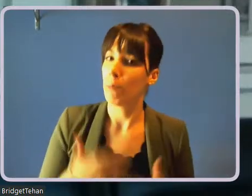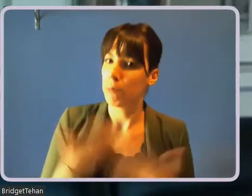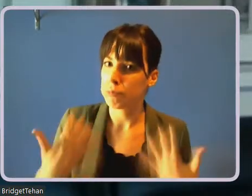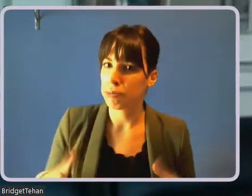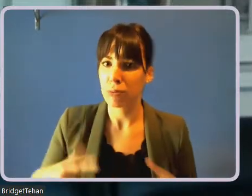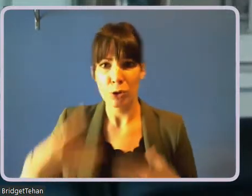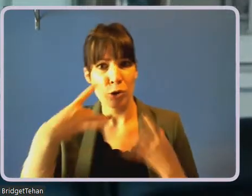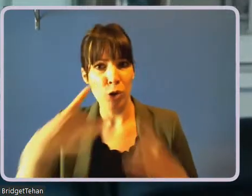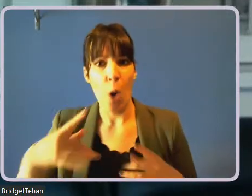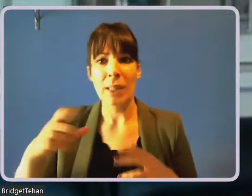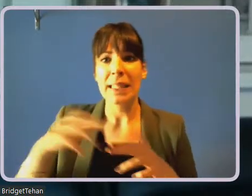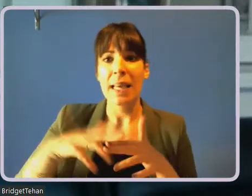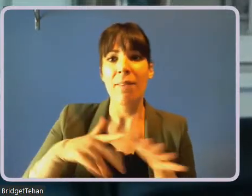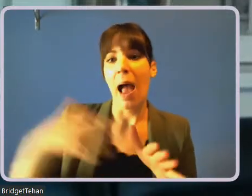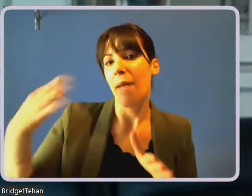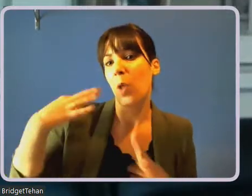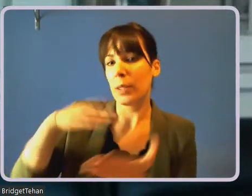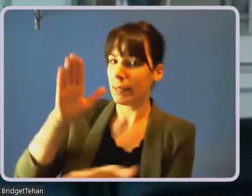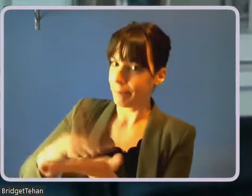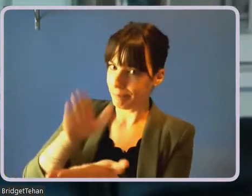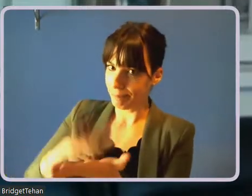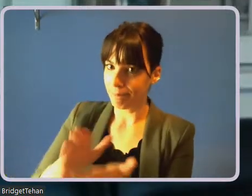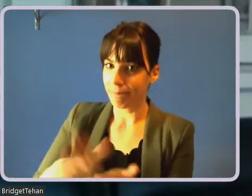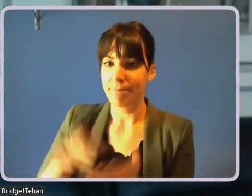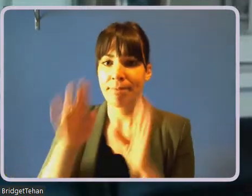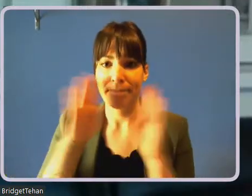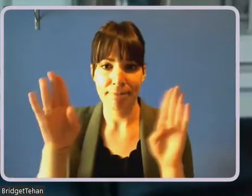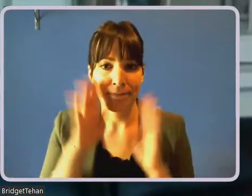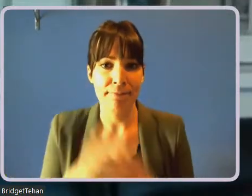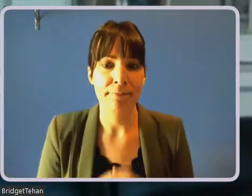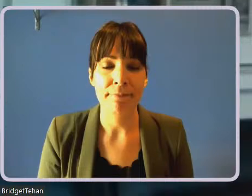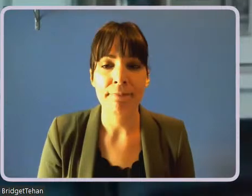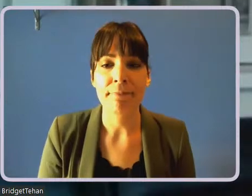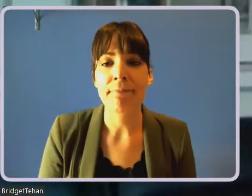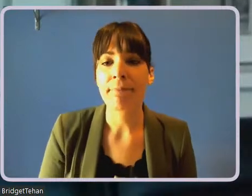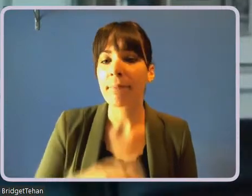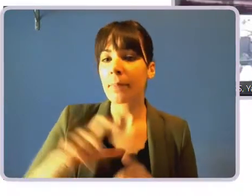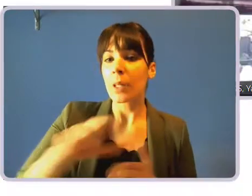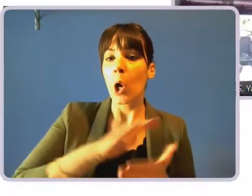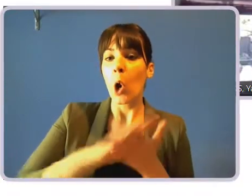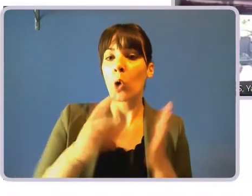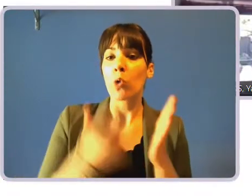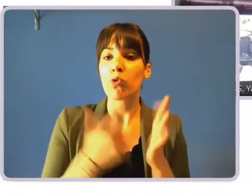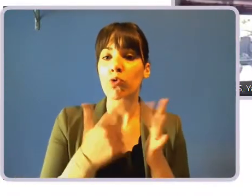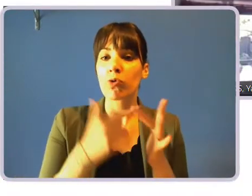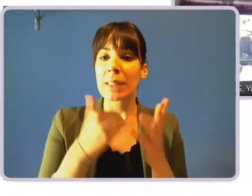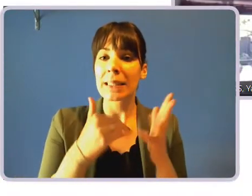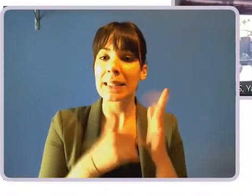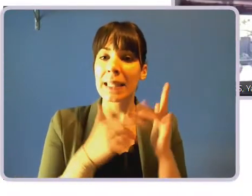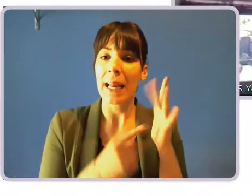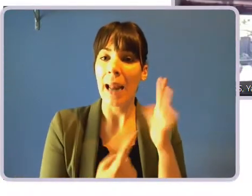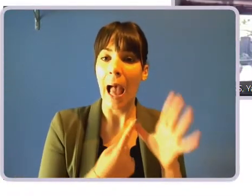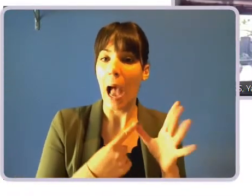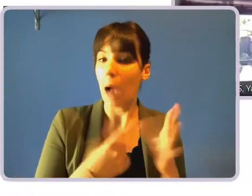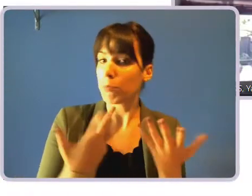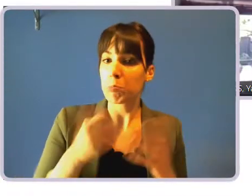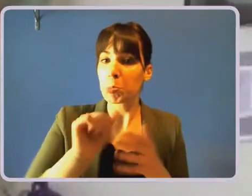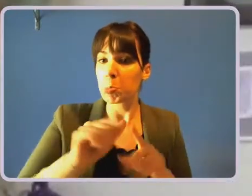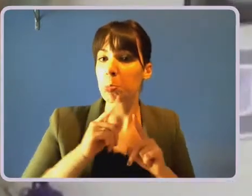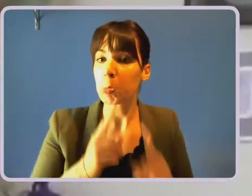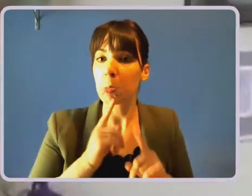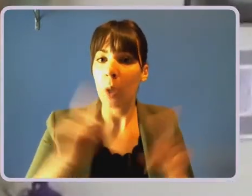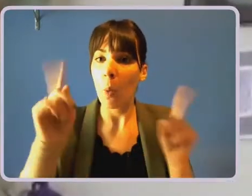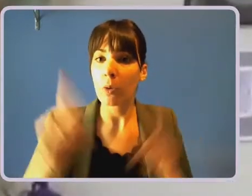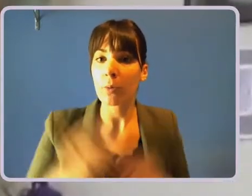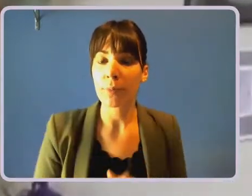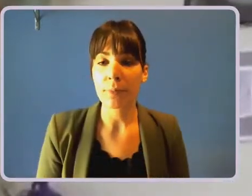and huge thanks to all of the volunteers. Christina, what about your suggestions for us? Well, unsurprisingly, I'm